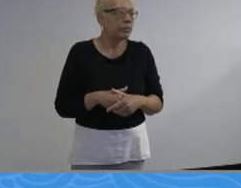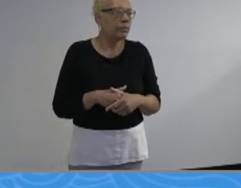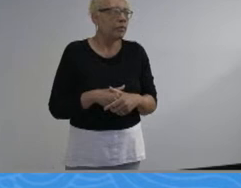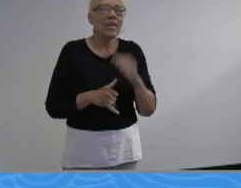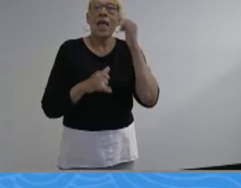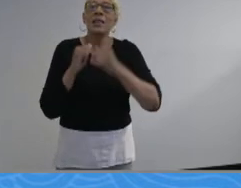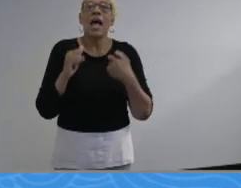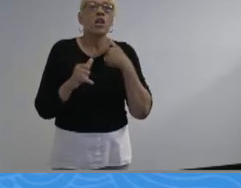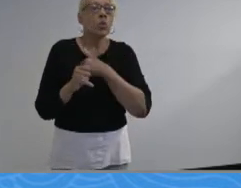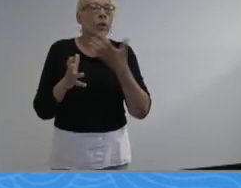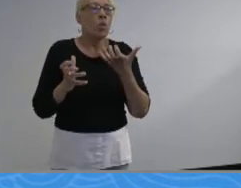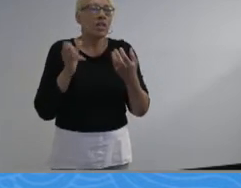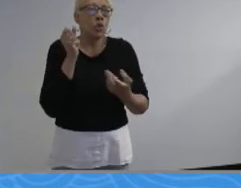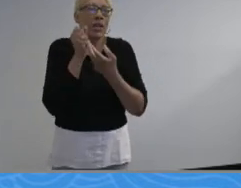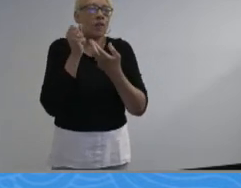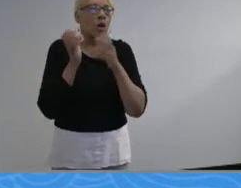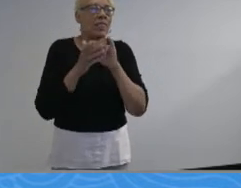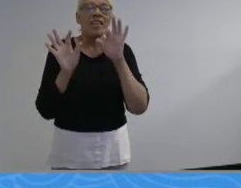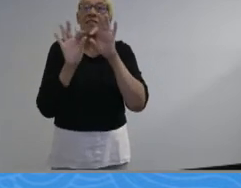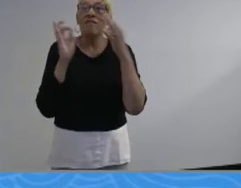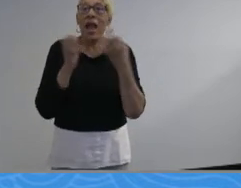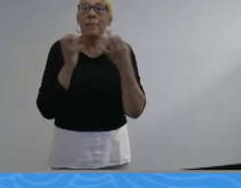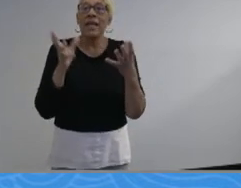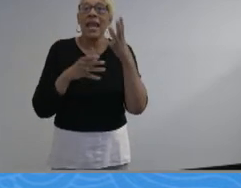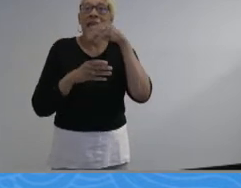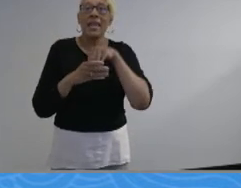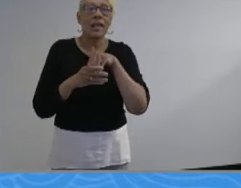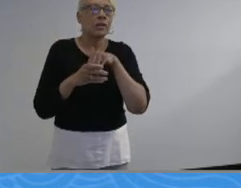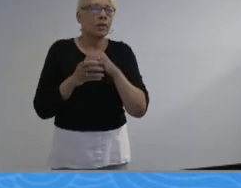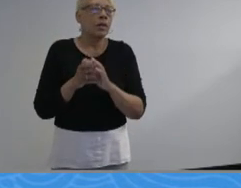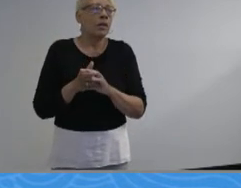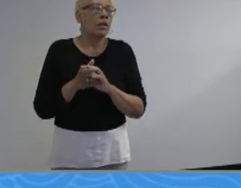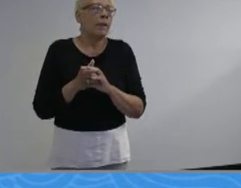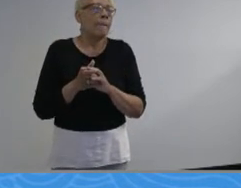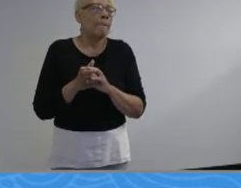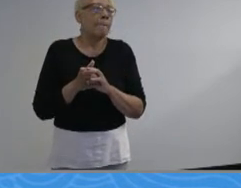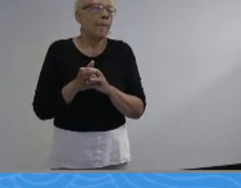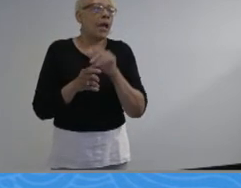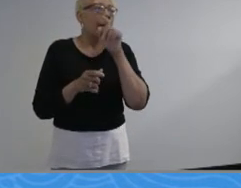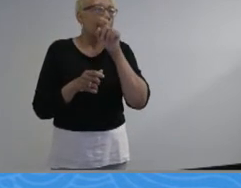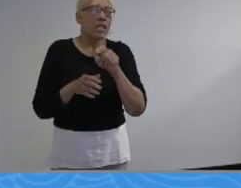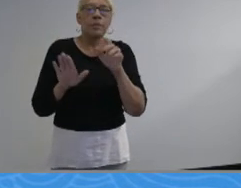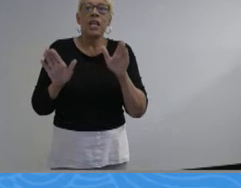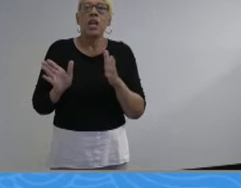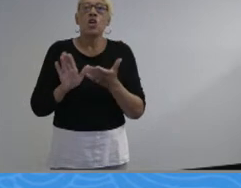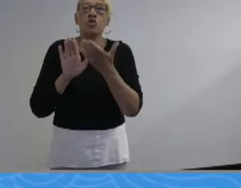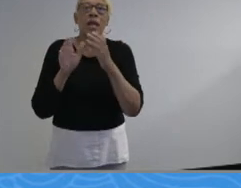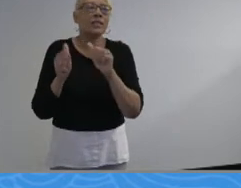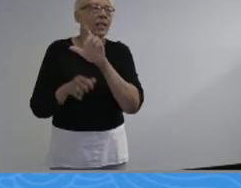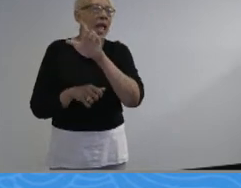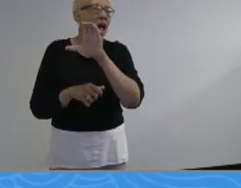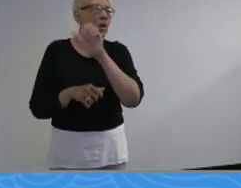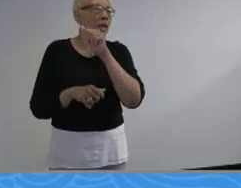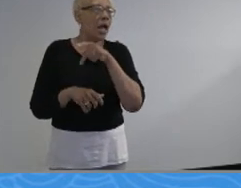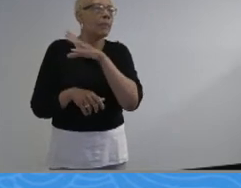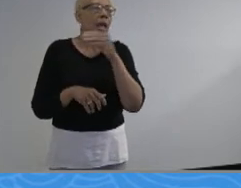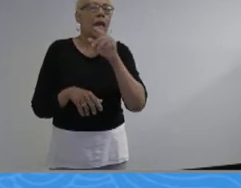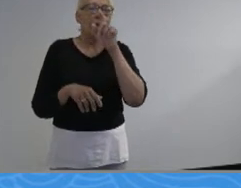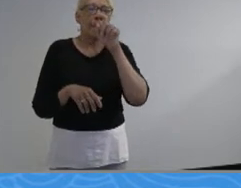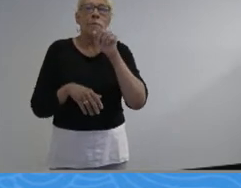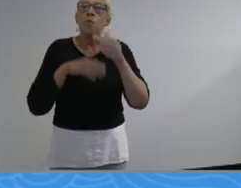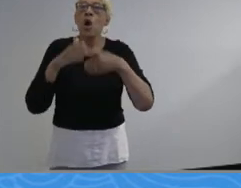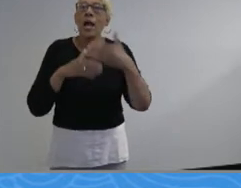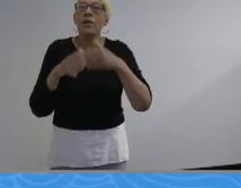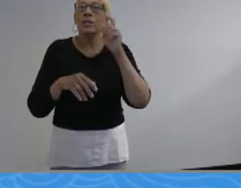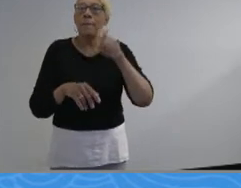Last, we want to reinforce that family engagement is a state priority that must be addressed in the LCAP, and progress has to be measured annually. And this